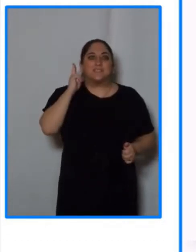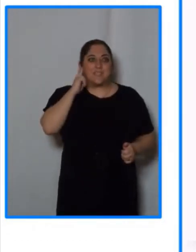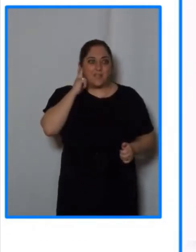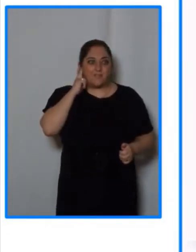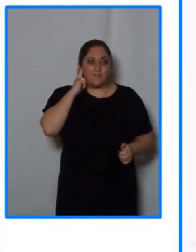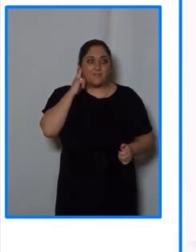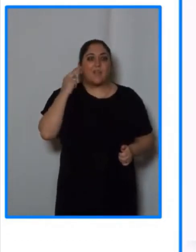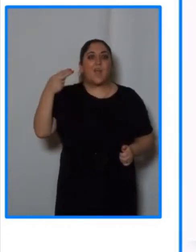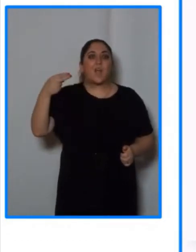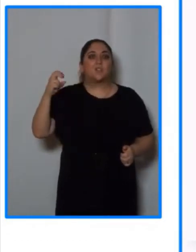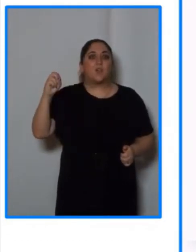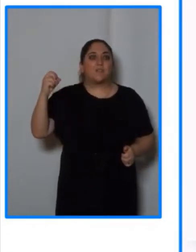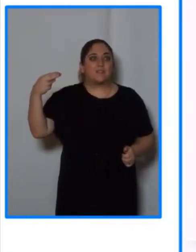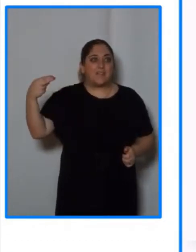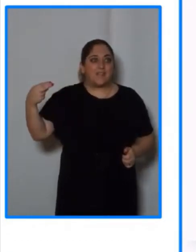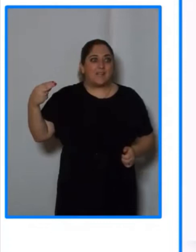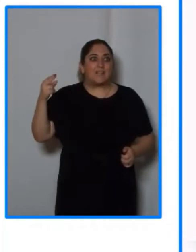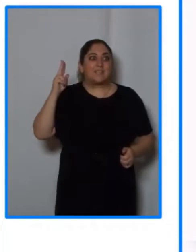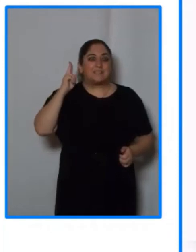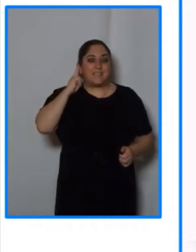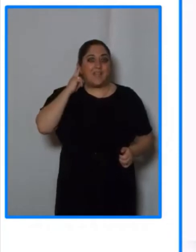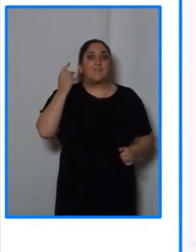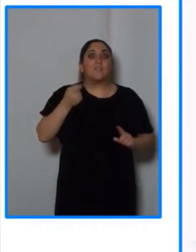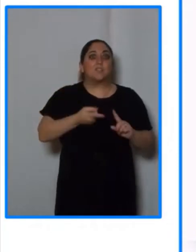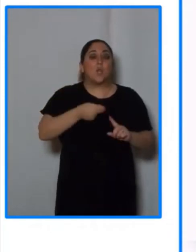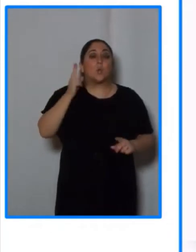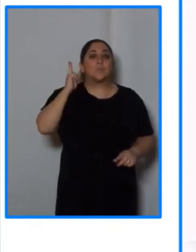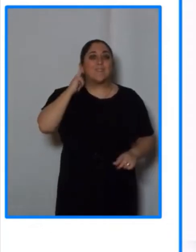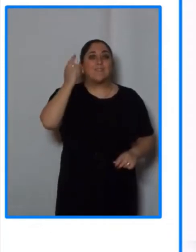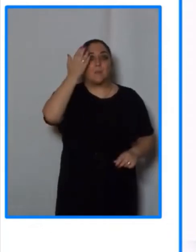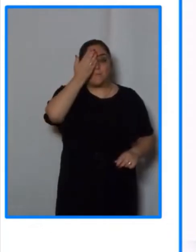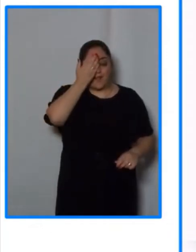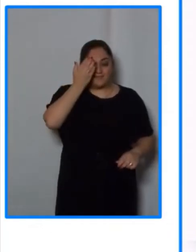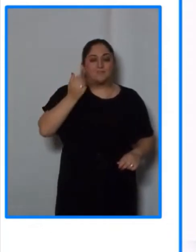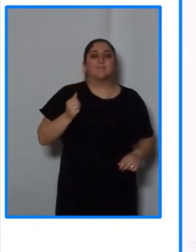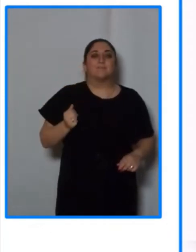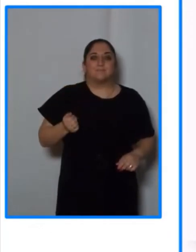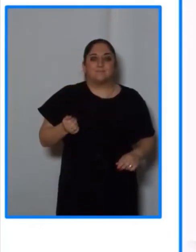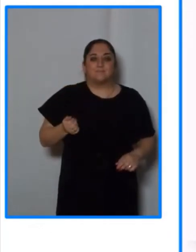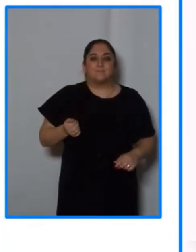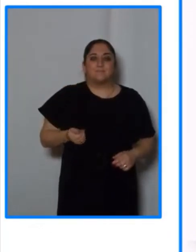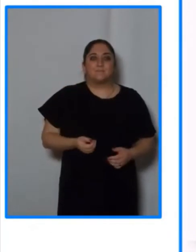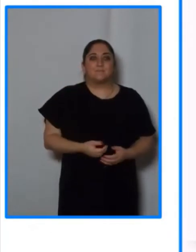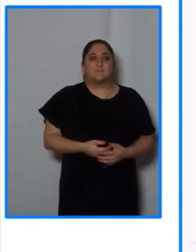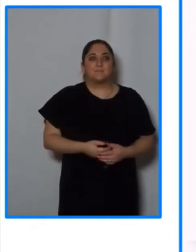disabilities like hard of hearing, deafness, or deaf blindness.